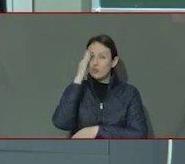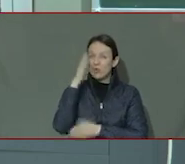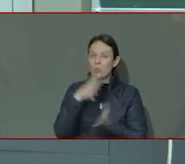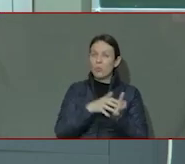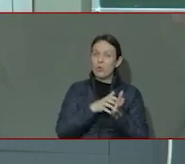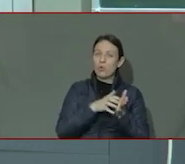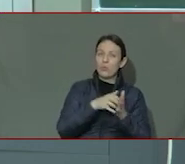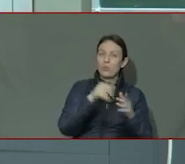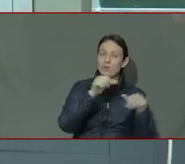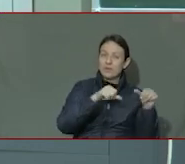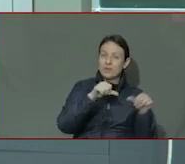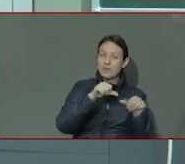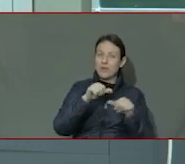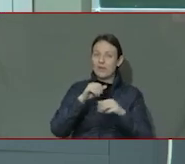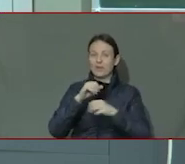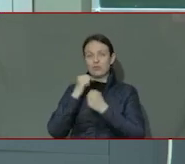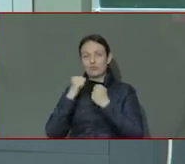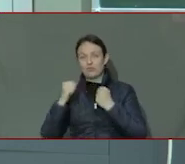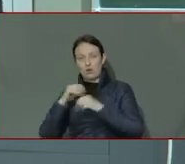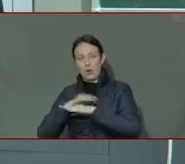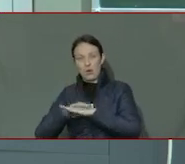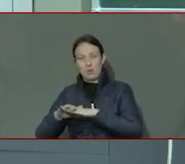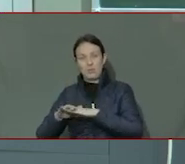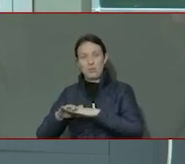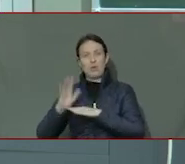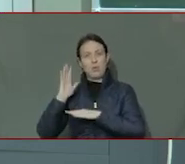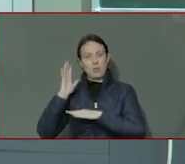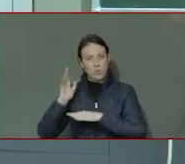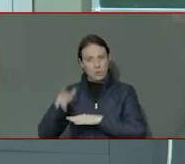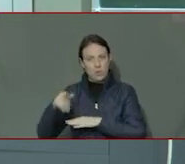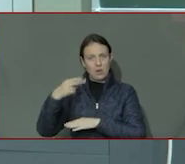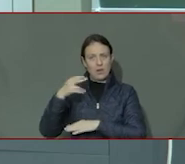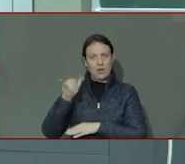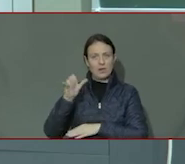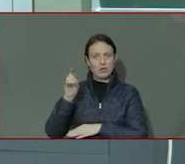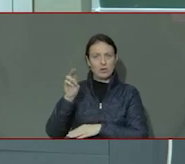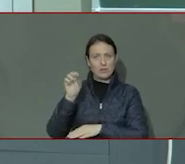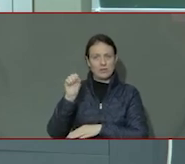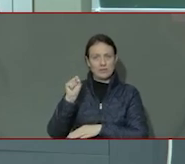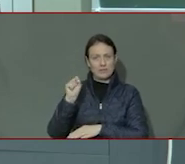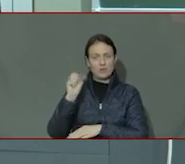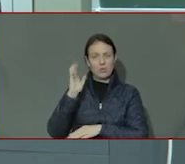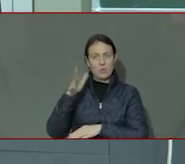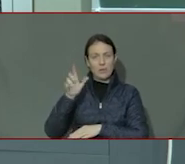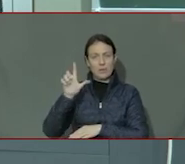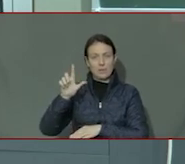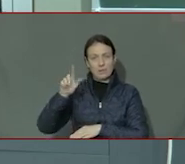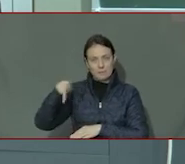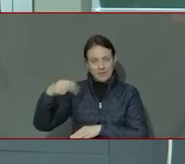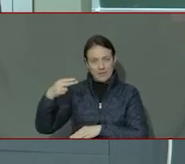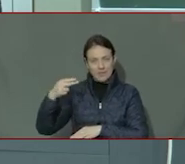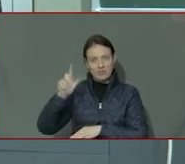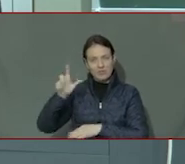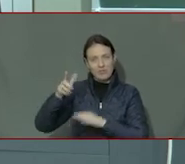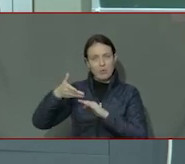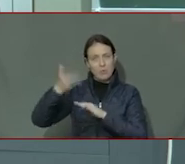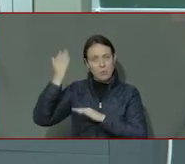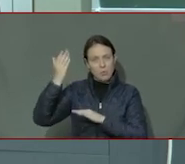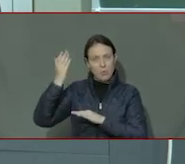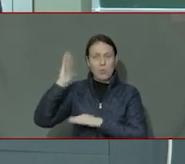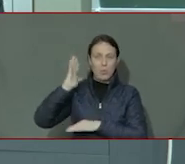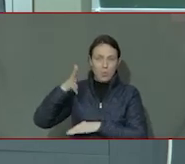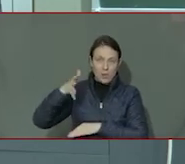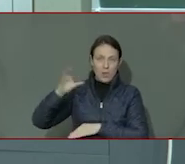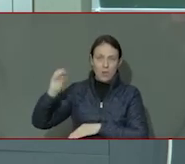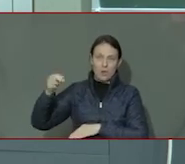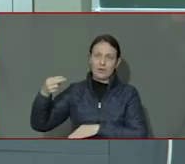strong base, hydrolysis will occur, pH will be greater than 7, which means I'll have an excess of hydroxide ions. There's your